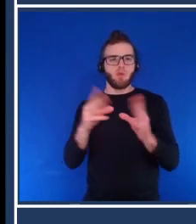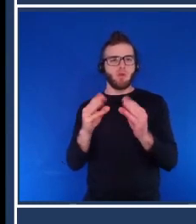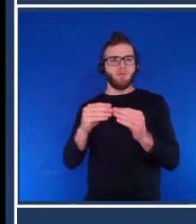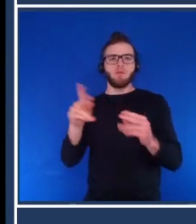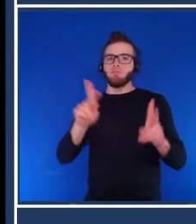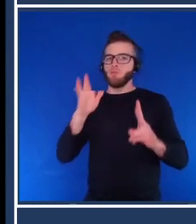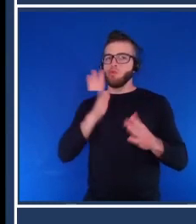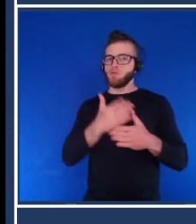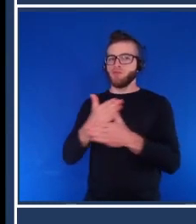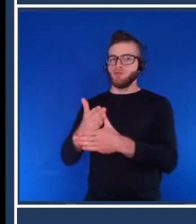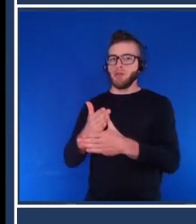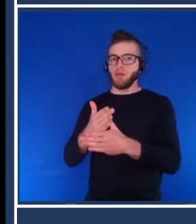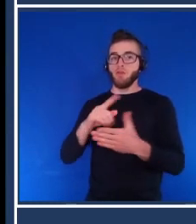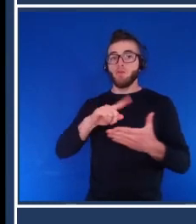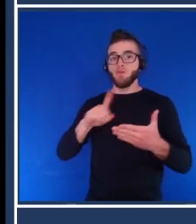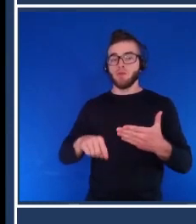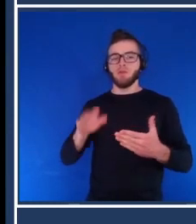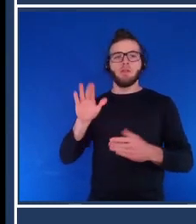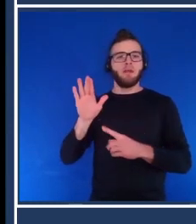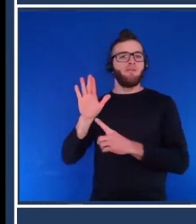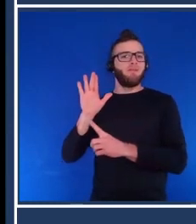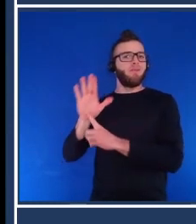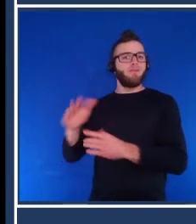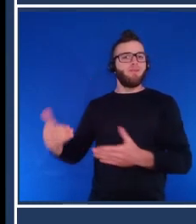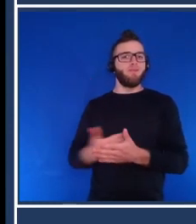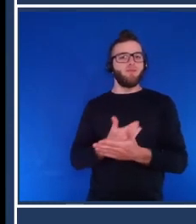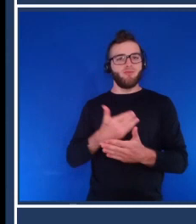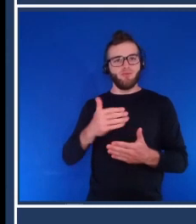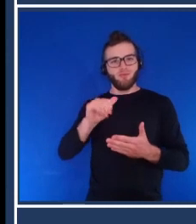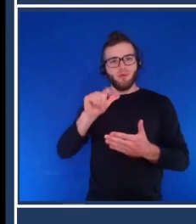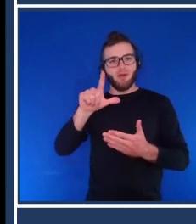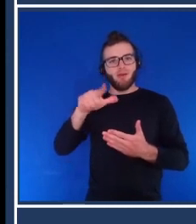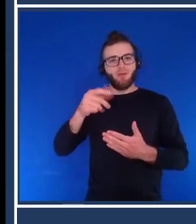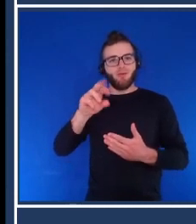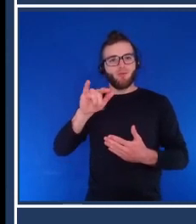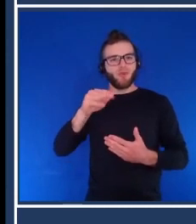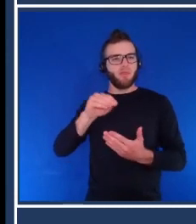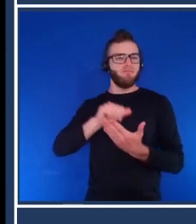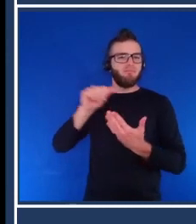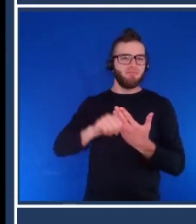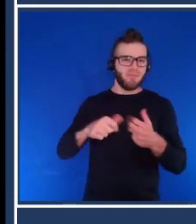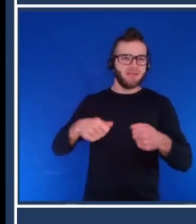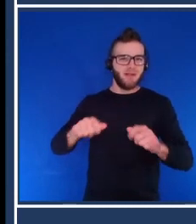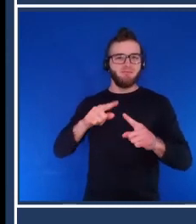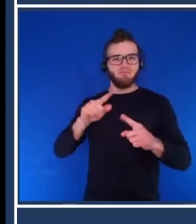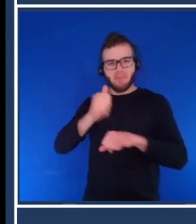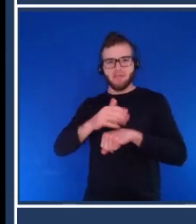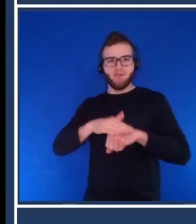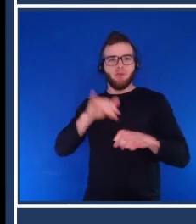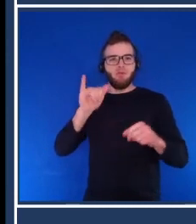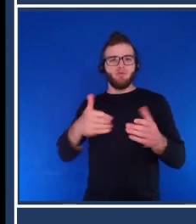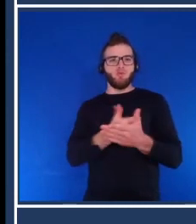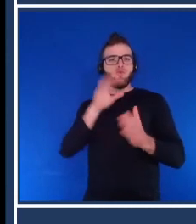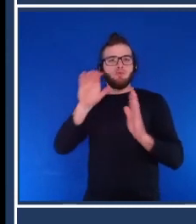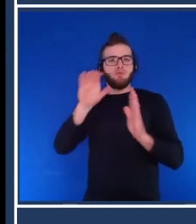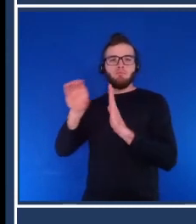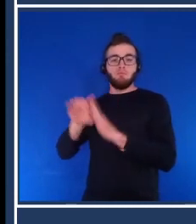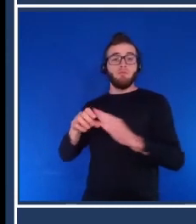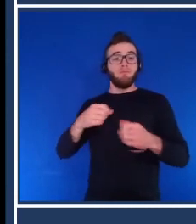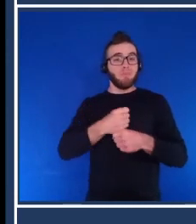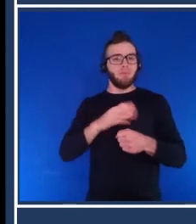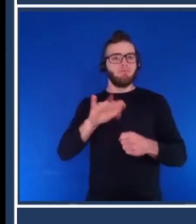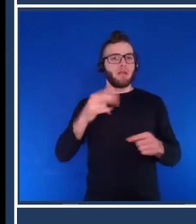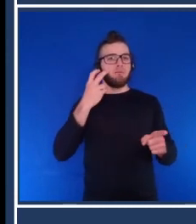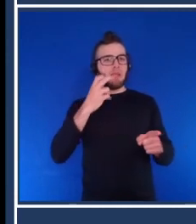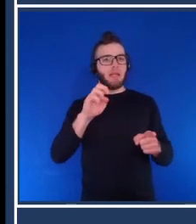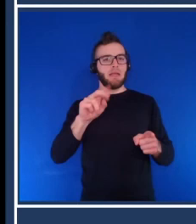new algorithm's attempt to learn to label these images based on this more realistic data from blind end users. This workshop will